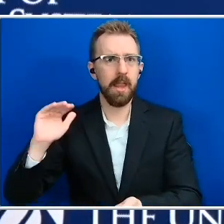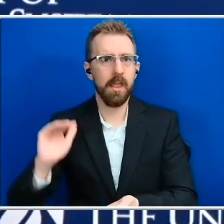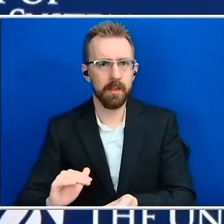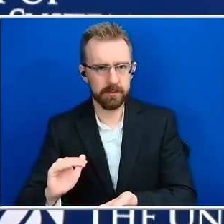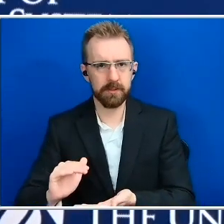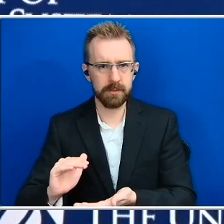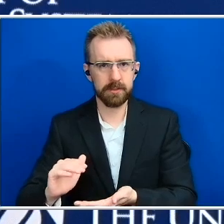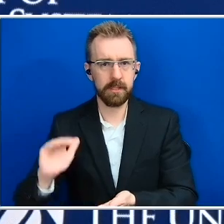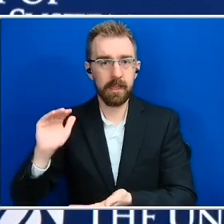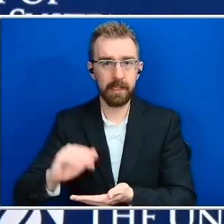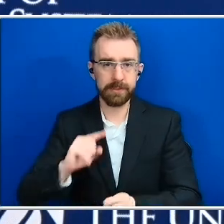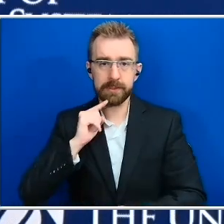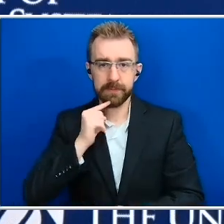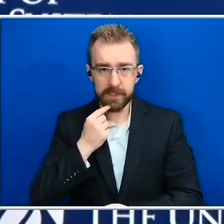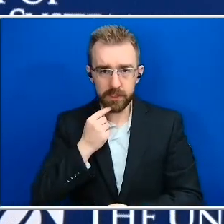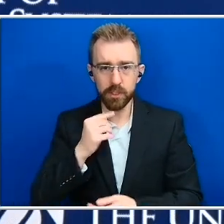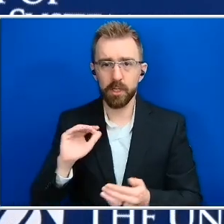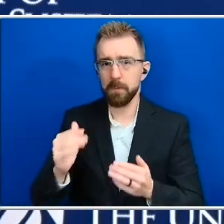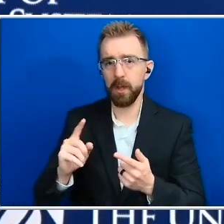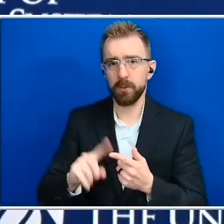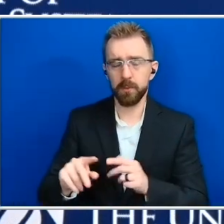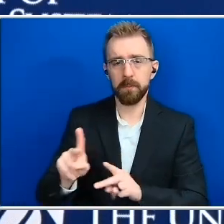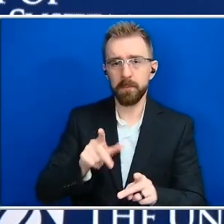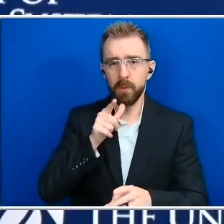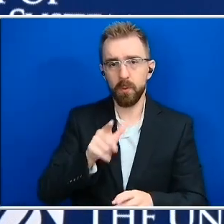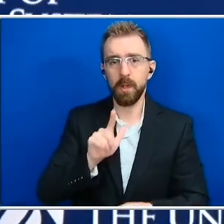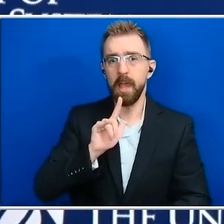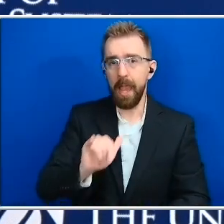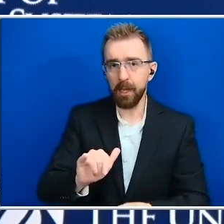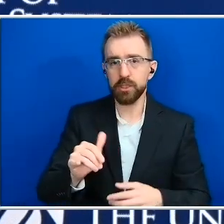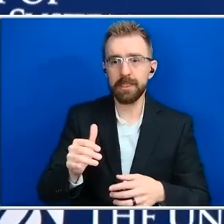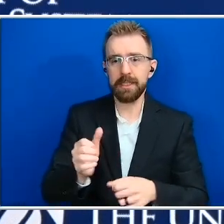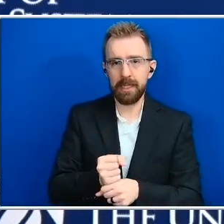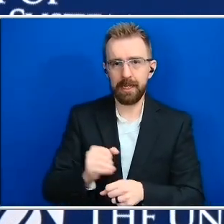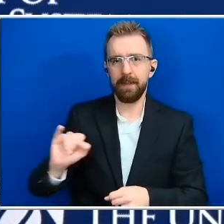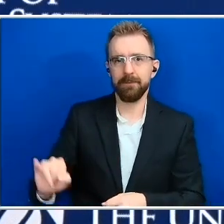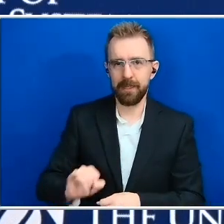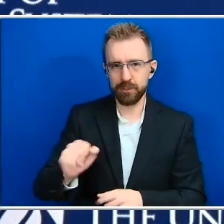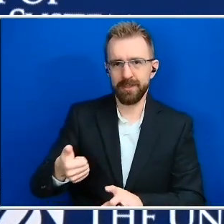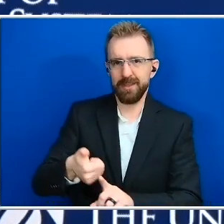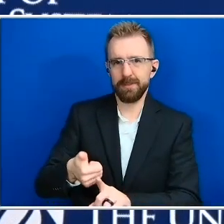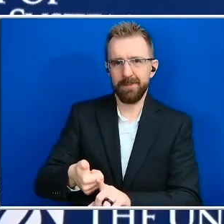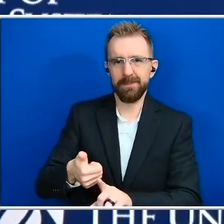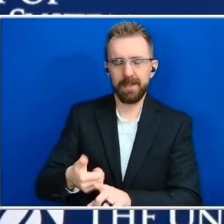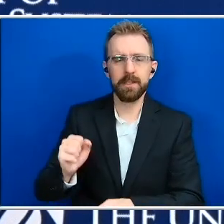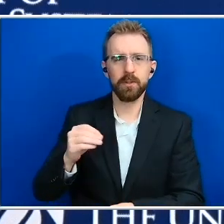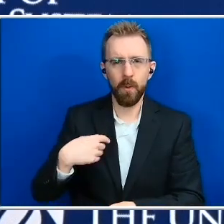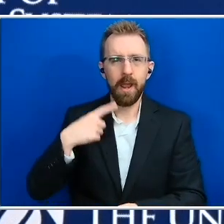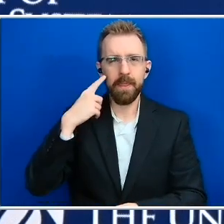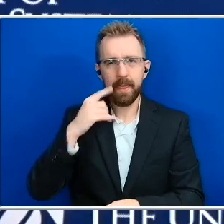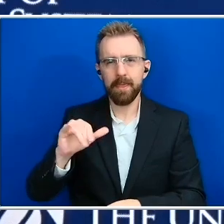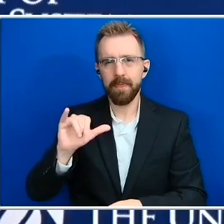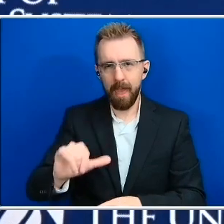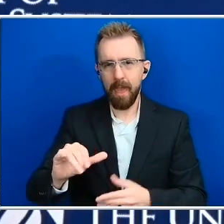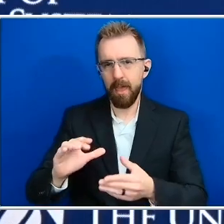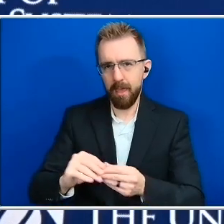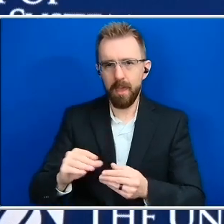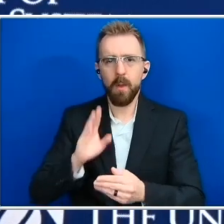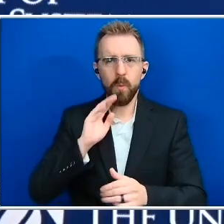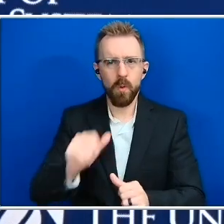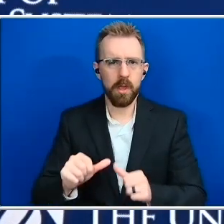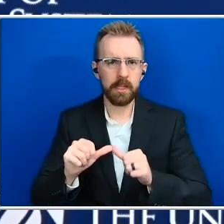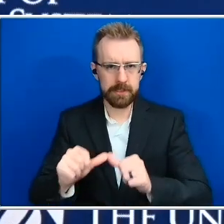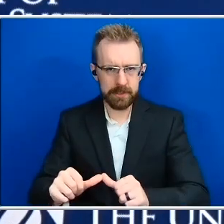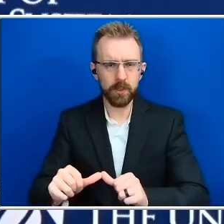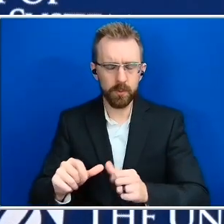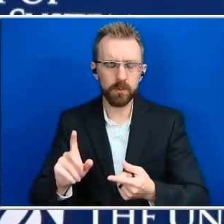severe compared to people who actually get the infections themselves. So I think that being said, we will continue to